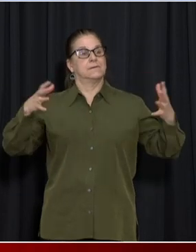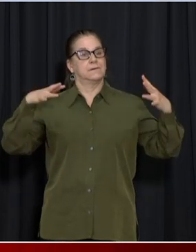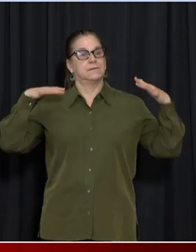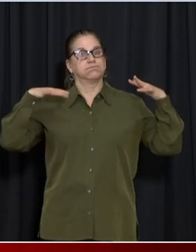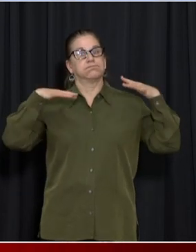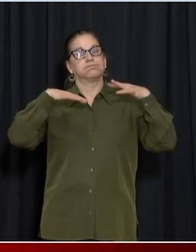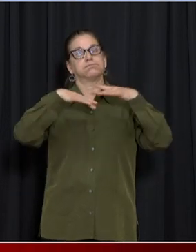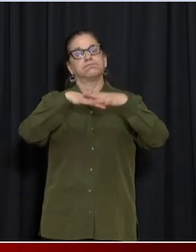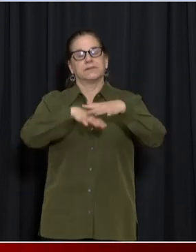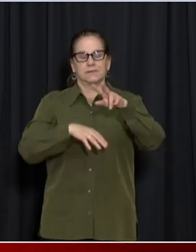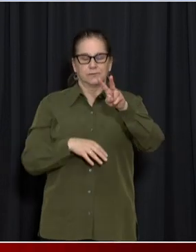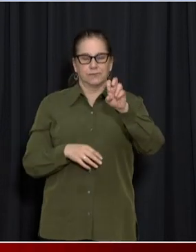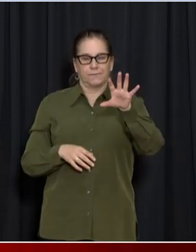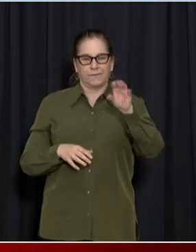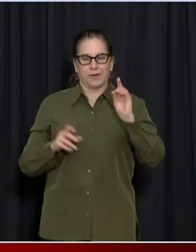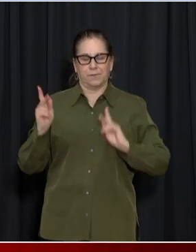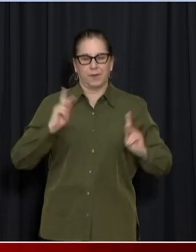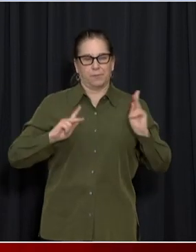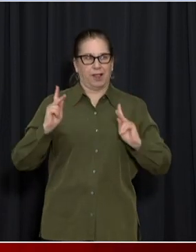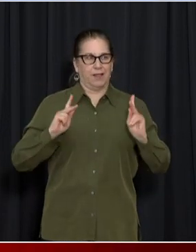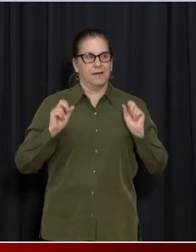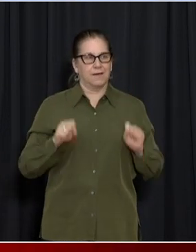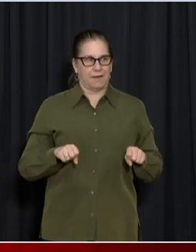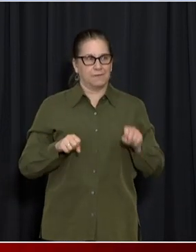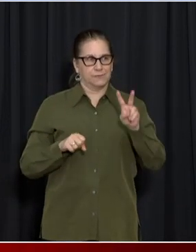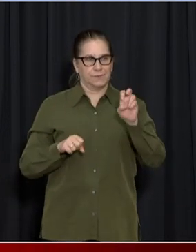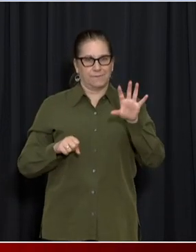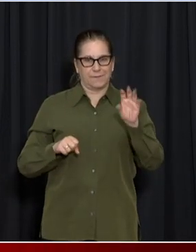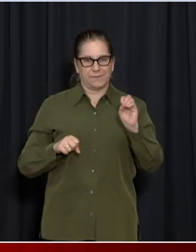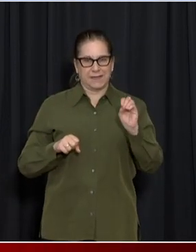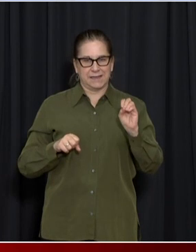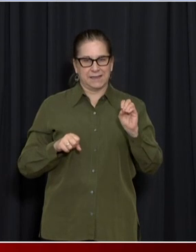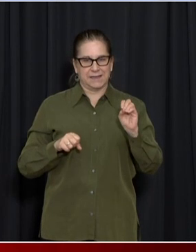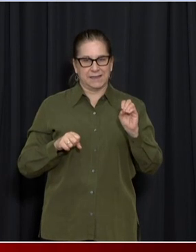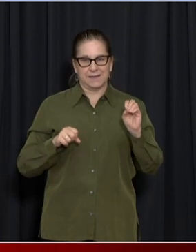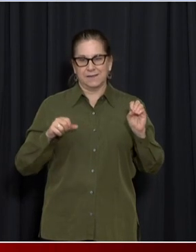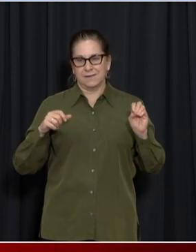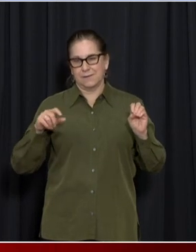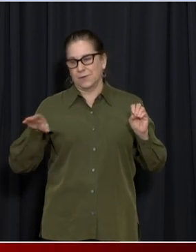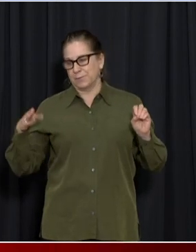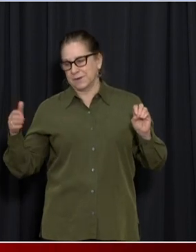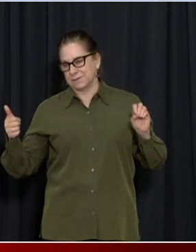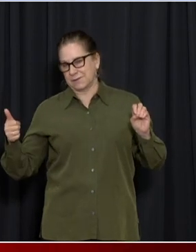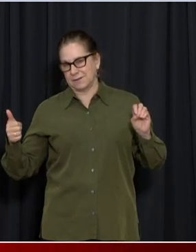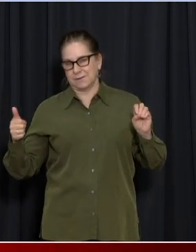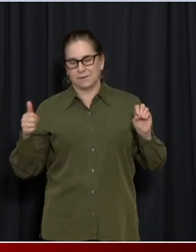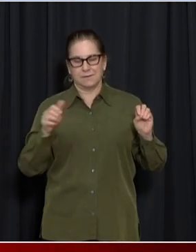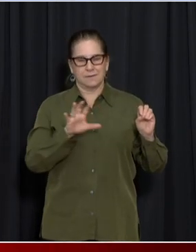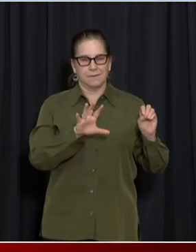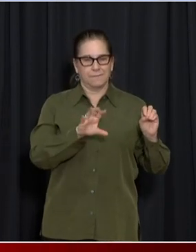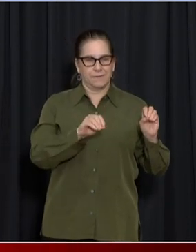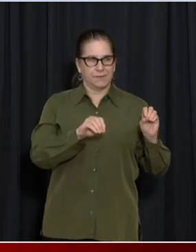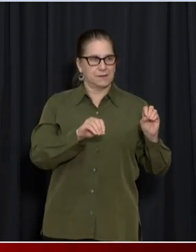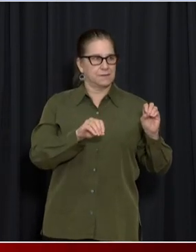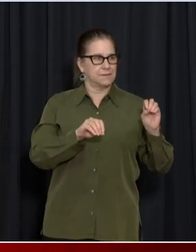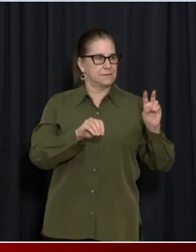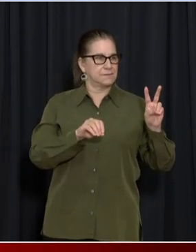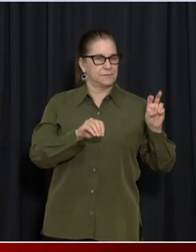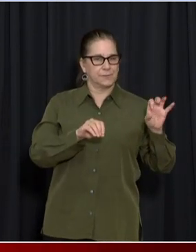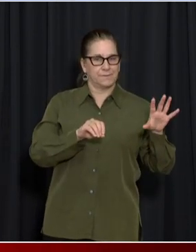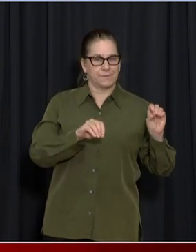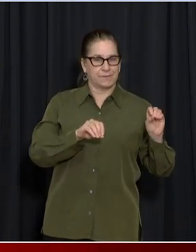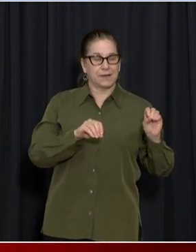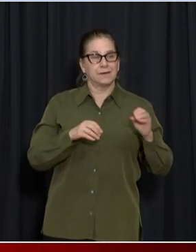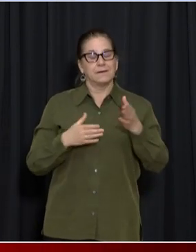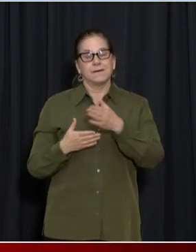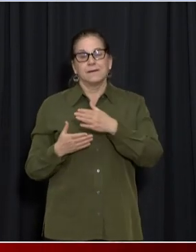be encouraged, but travel could resume. Stage 4 is ultimately what we all hope for and long for, which is a vaccine